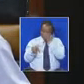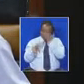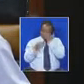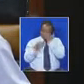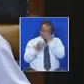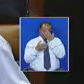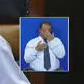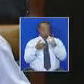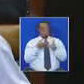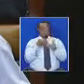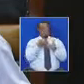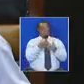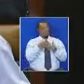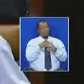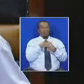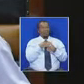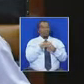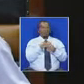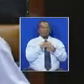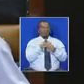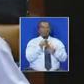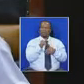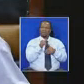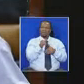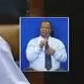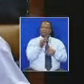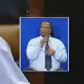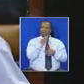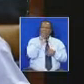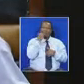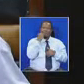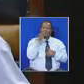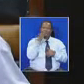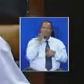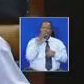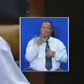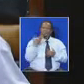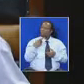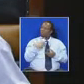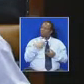mentions people's names, he's not talking about us. Take your seat.